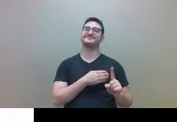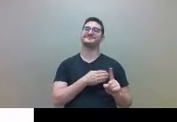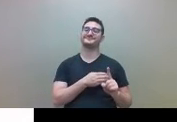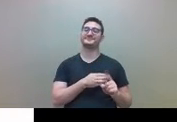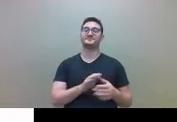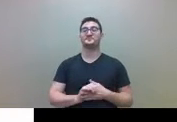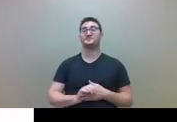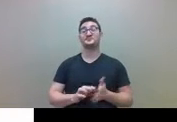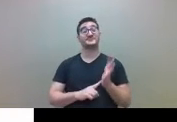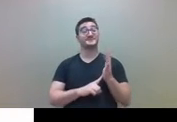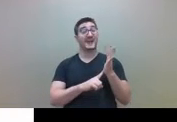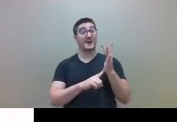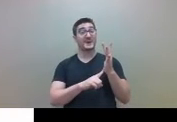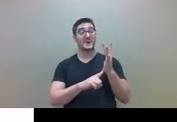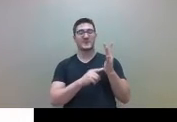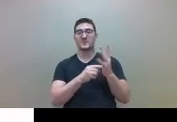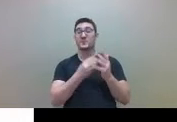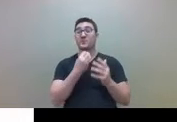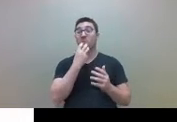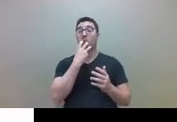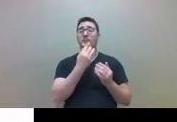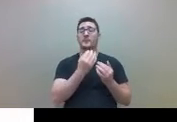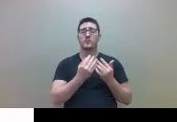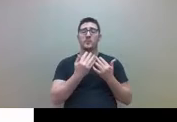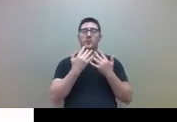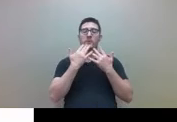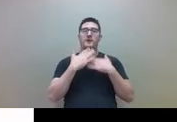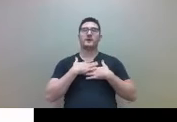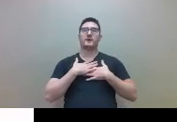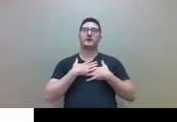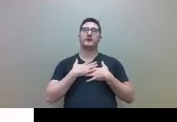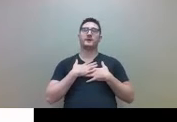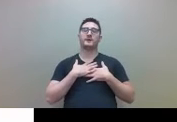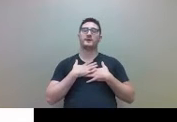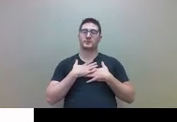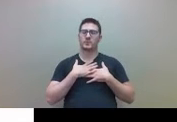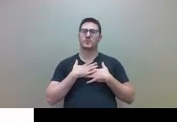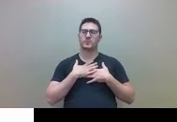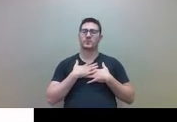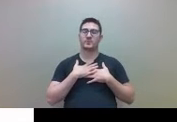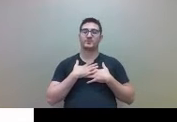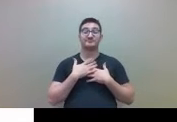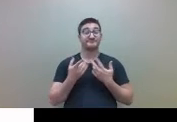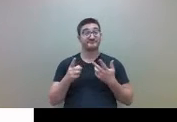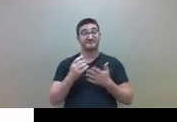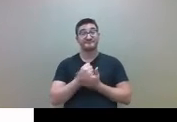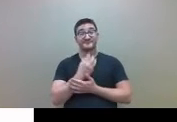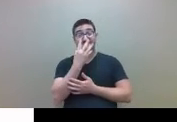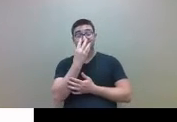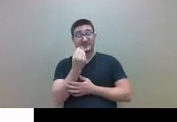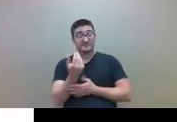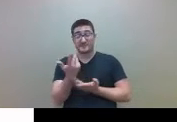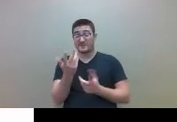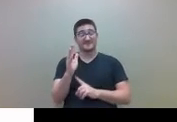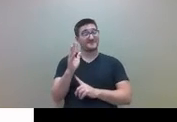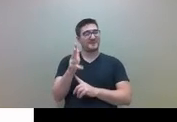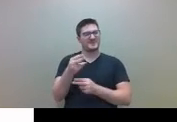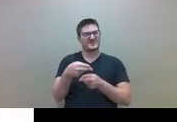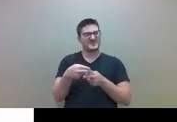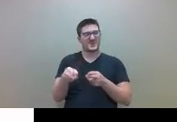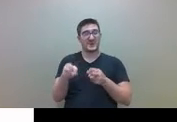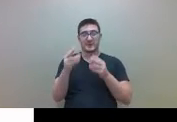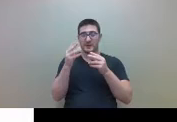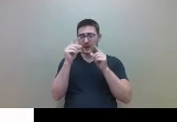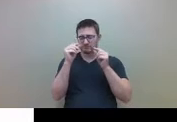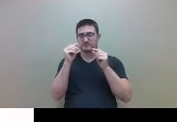That warmth of that candle is so soothing. Take a nap, even if it's just for 5 minutes. Go